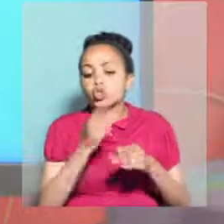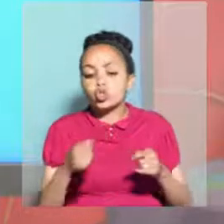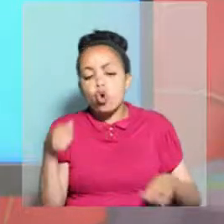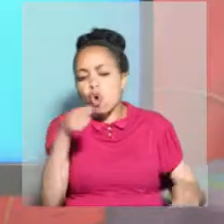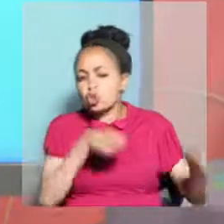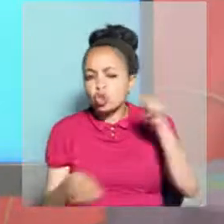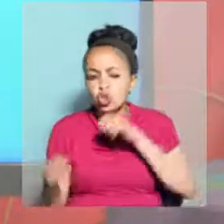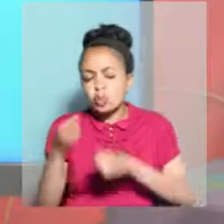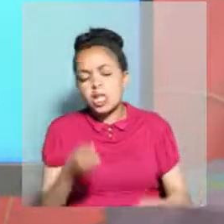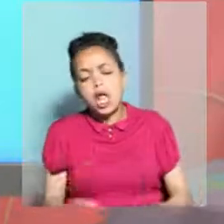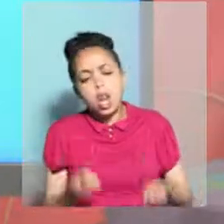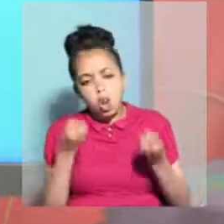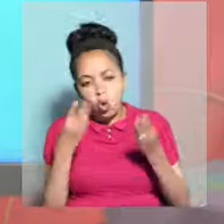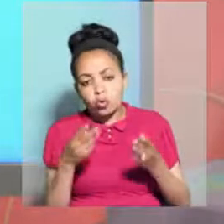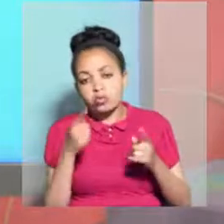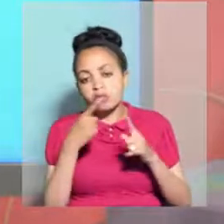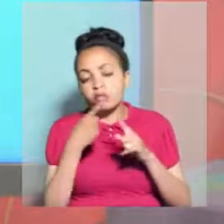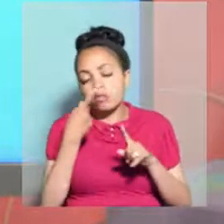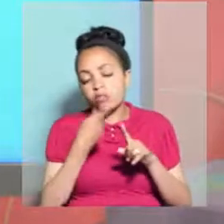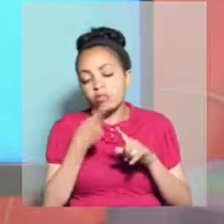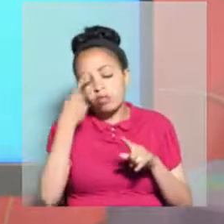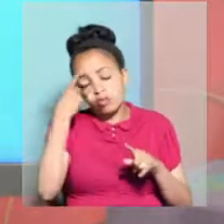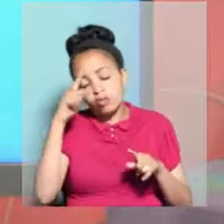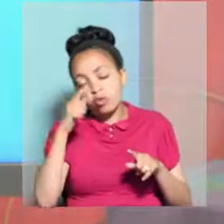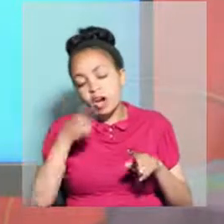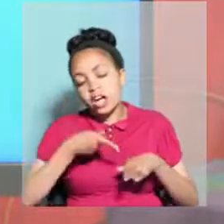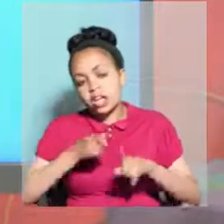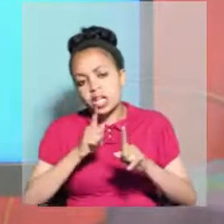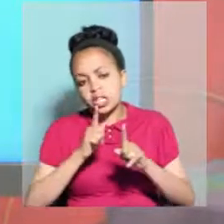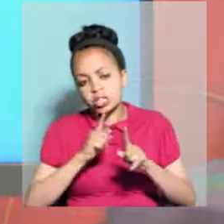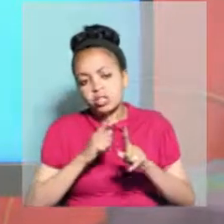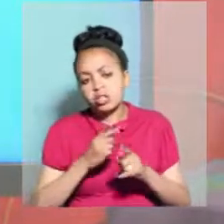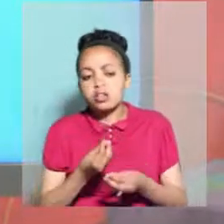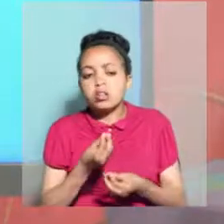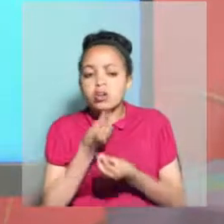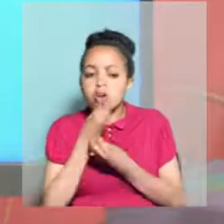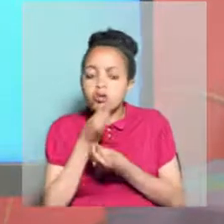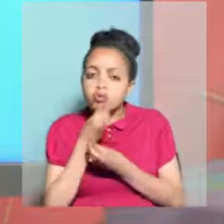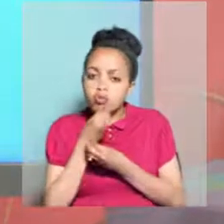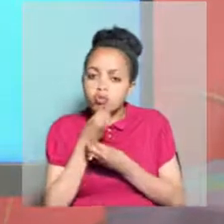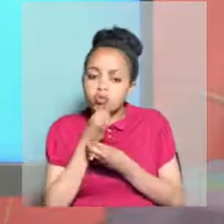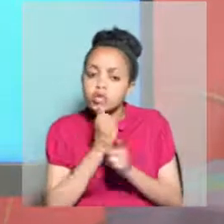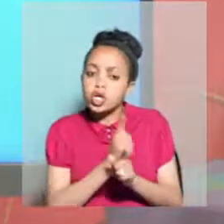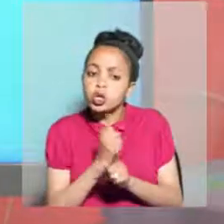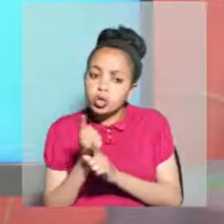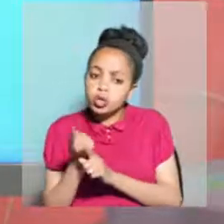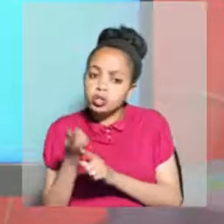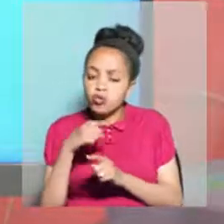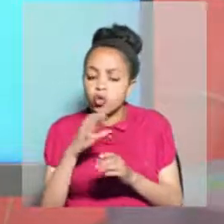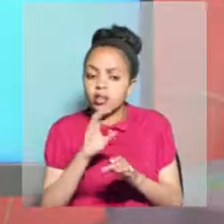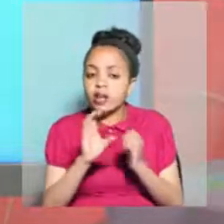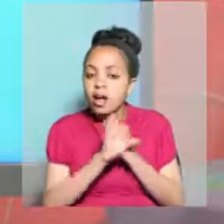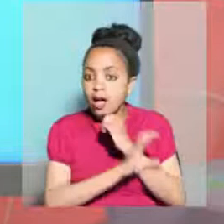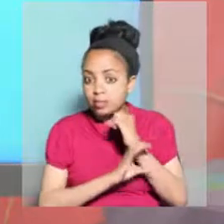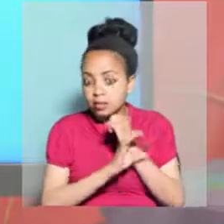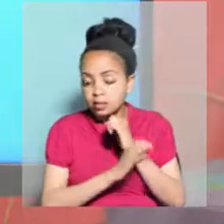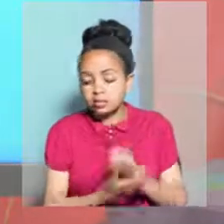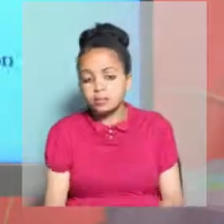contributes a lot for agriculture to ensure food security of the country. Well done.